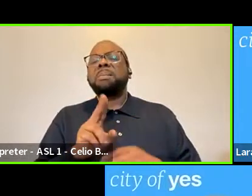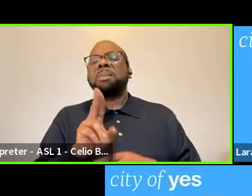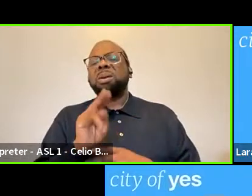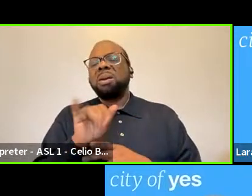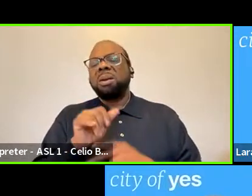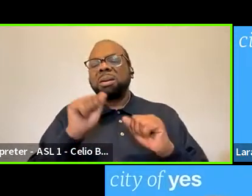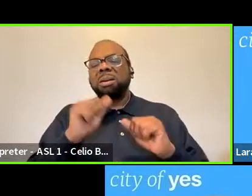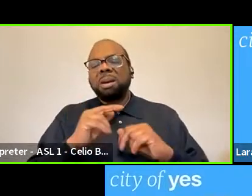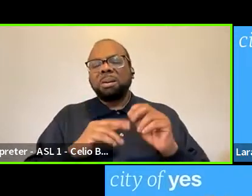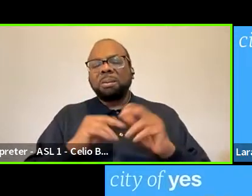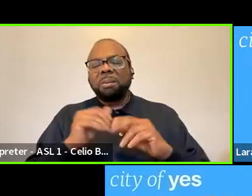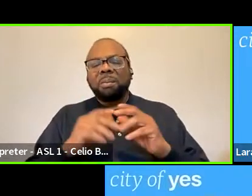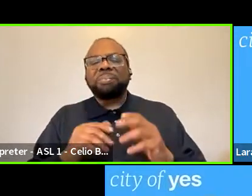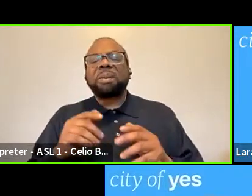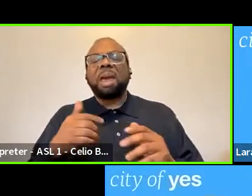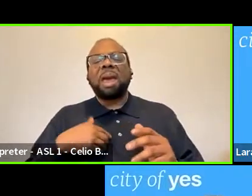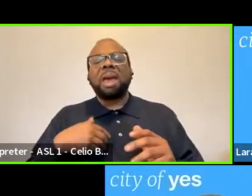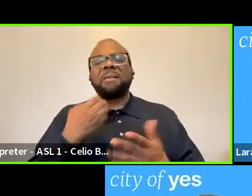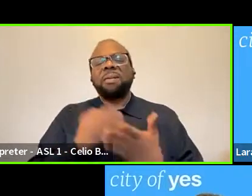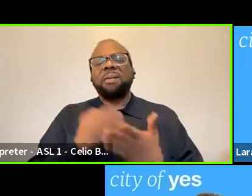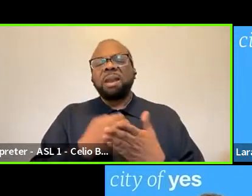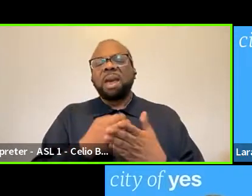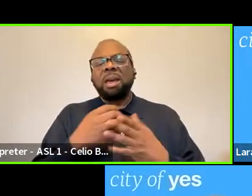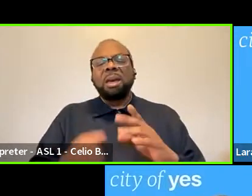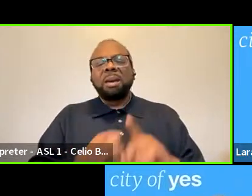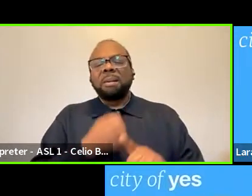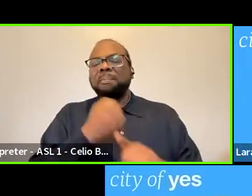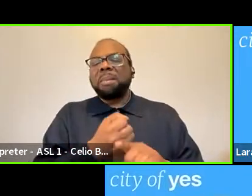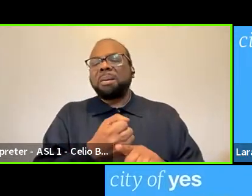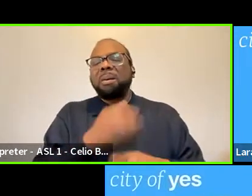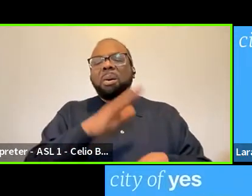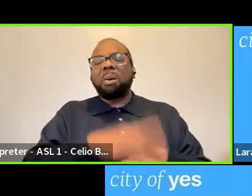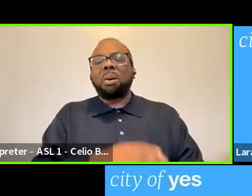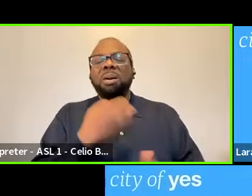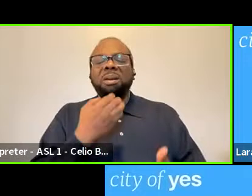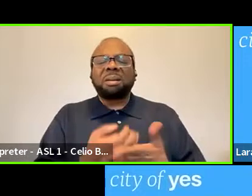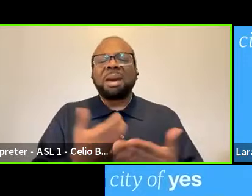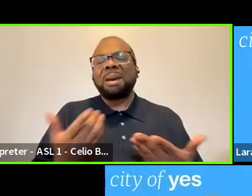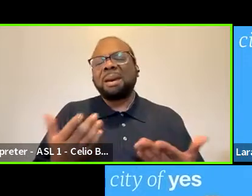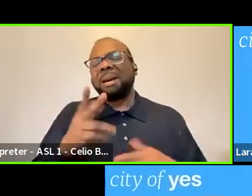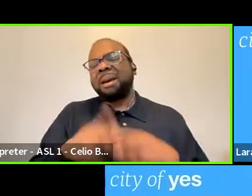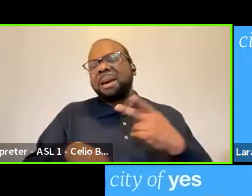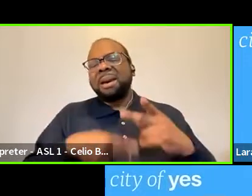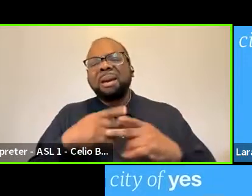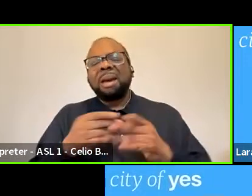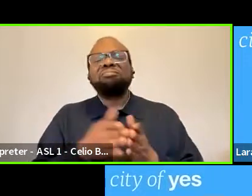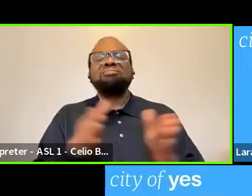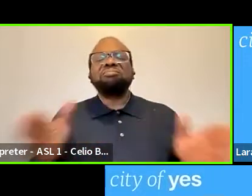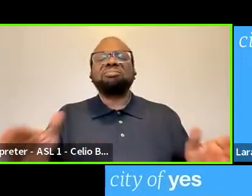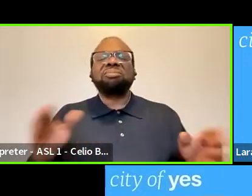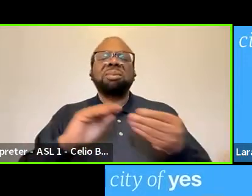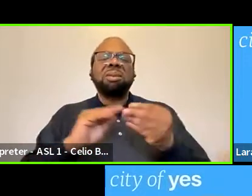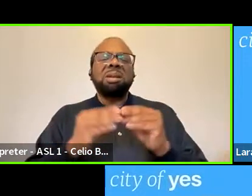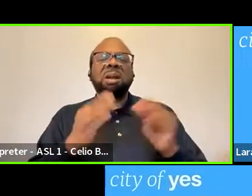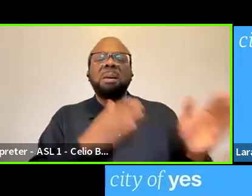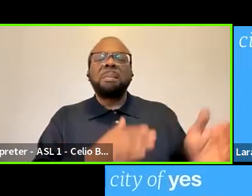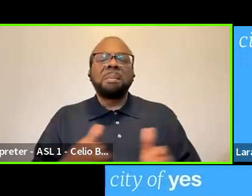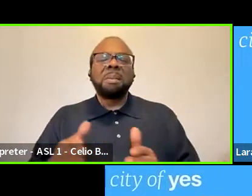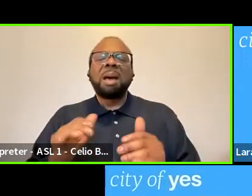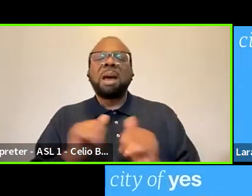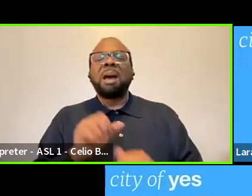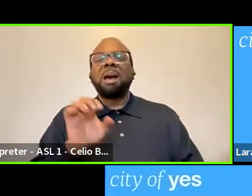construction's economic impacts on the city's economy. But that was just sort of a general estimate prepared by EDC.